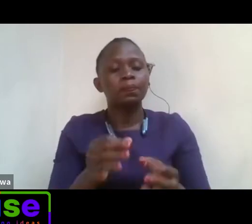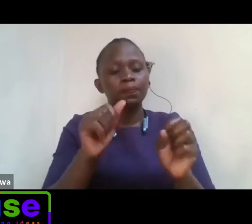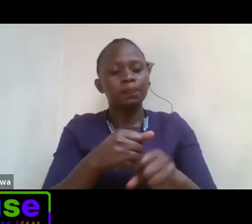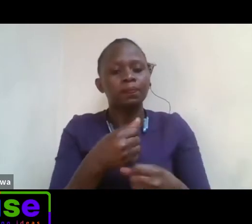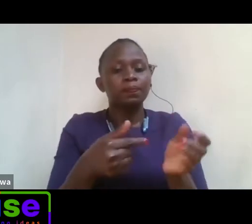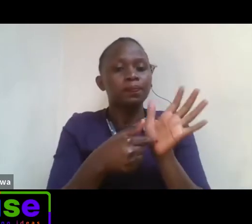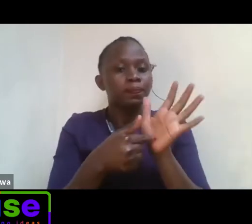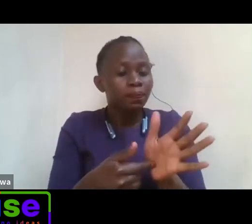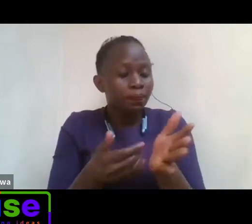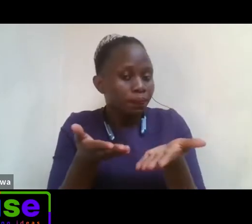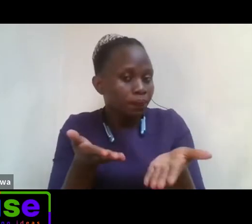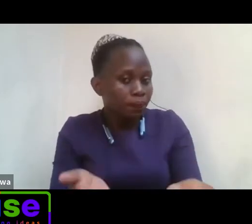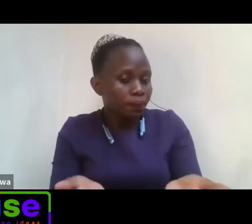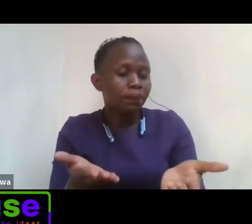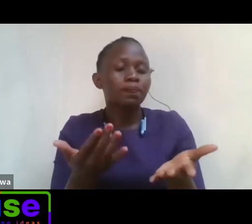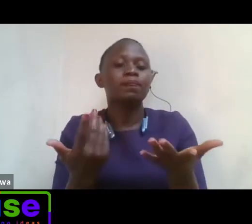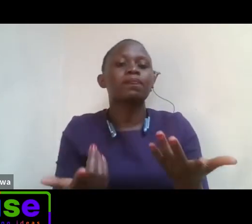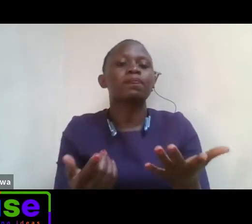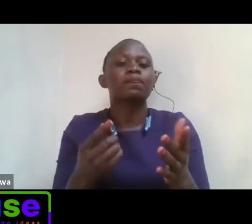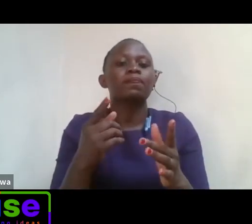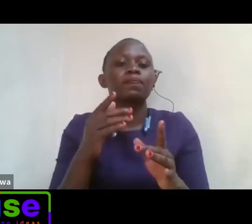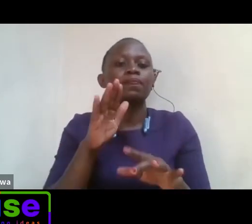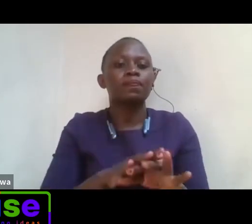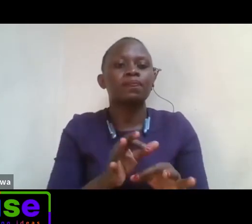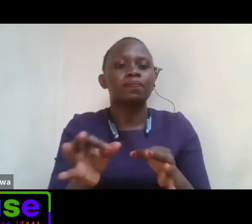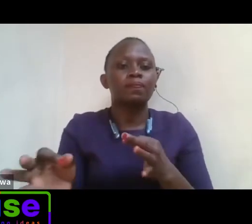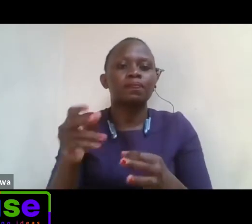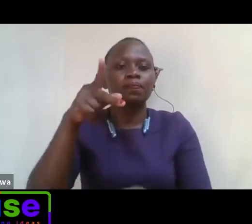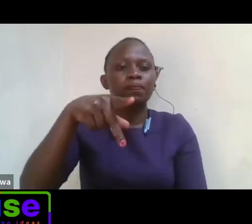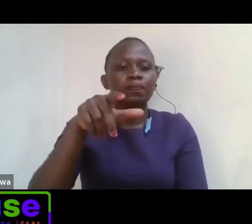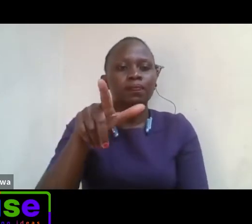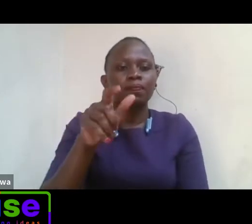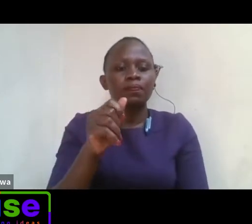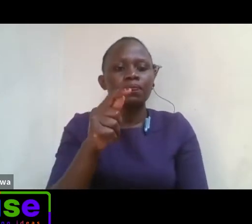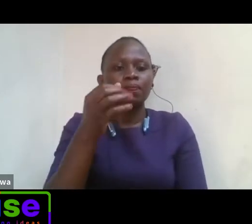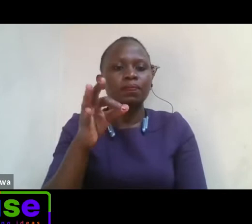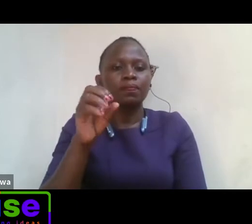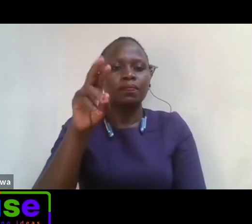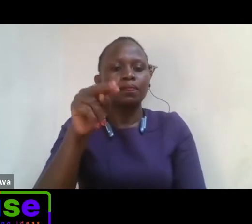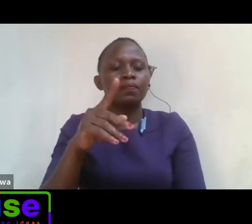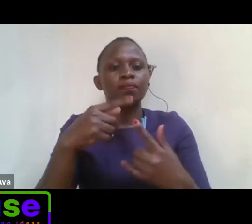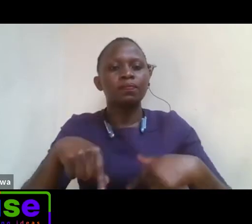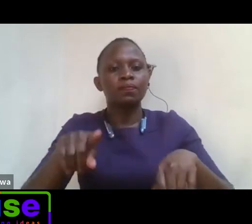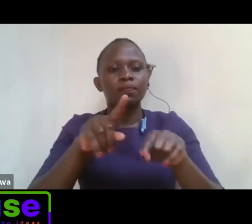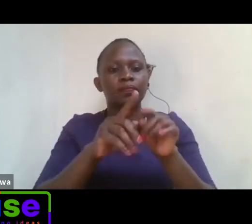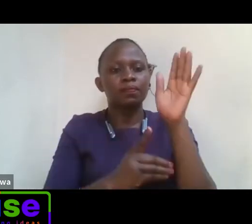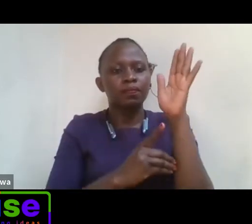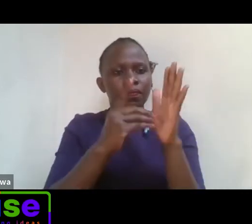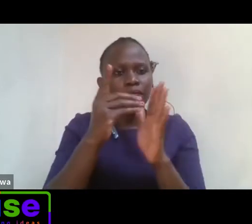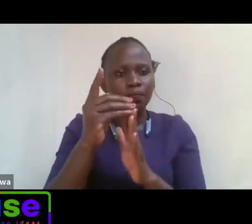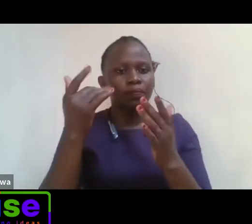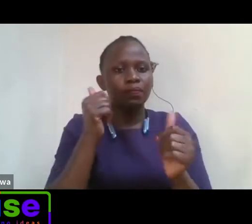which is unfortunate, is this digital platform that we've developed with our partners, Hostelite, which is an interactive